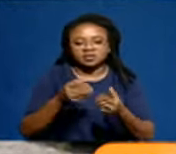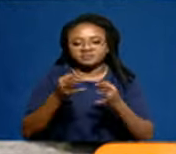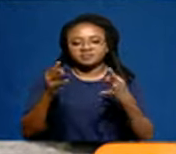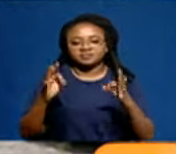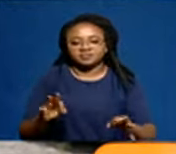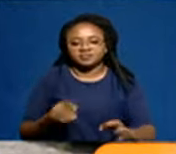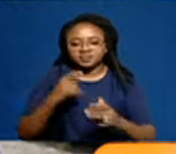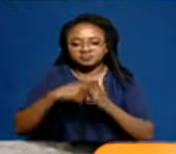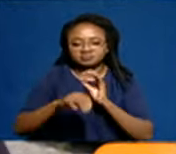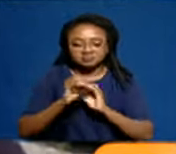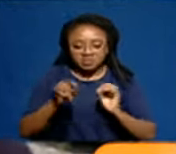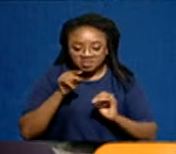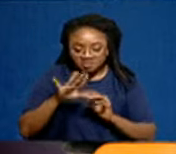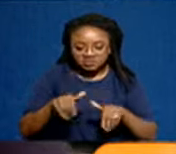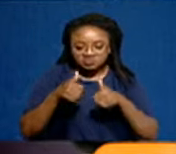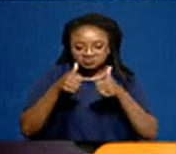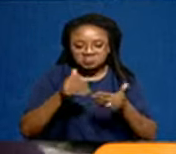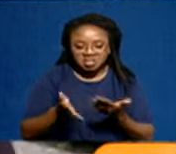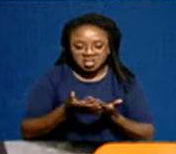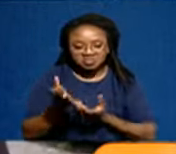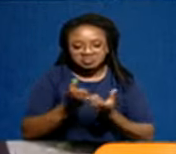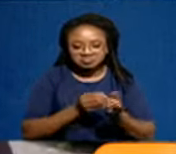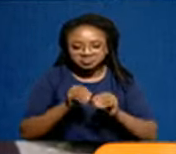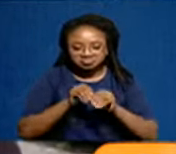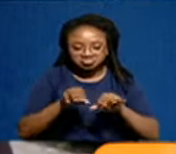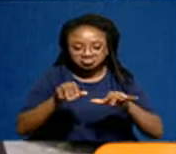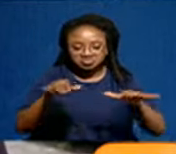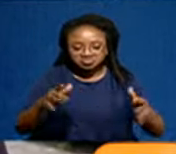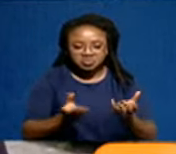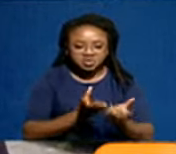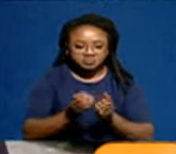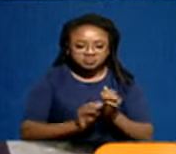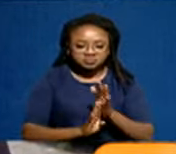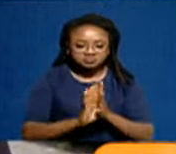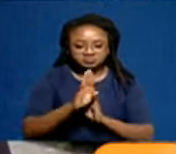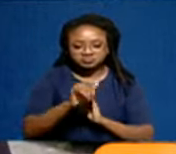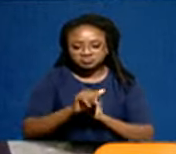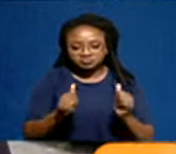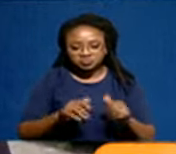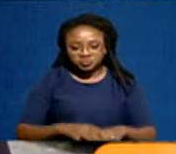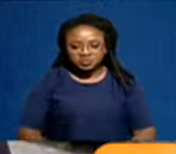creating more job opportunities. Jimmy Mbogo, Citizen TV, Nairobi.